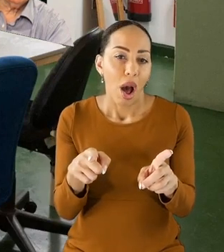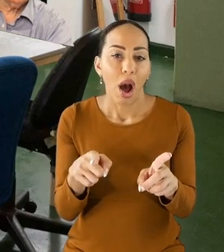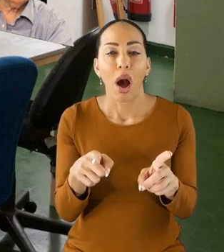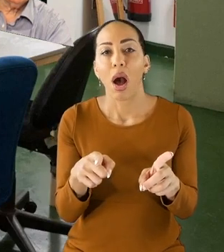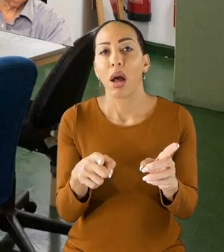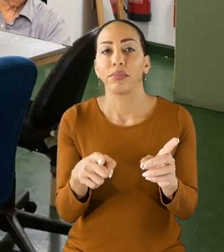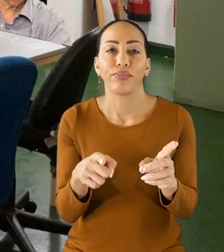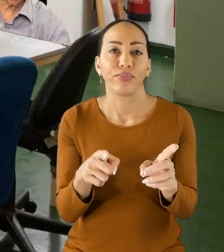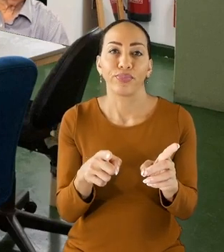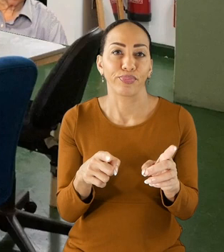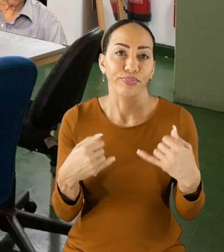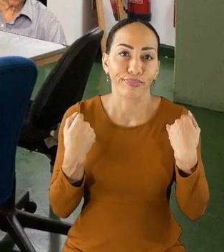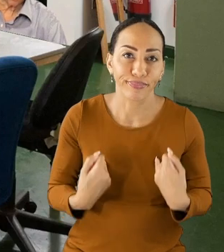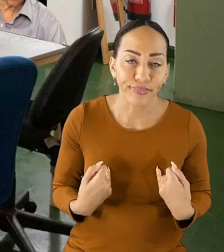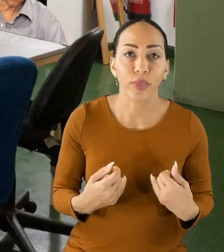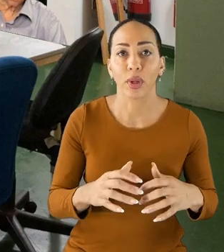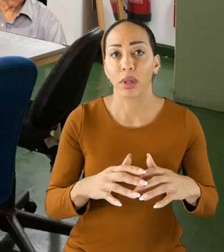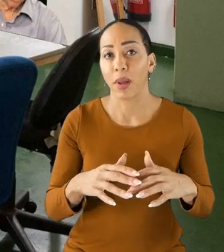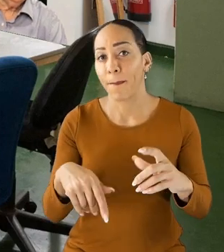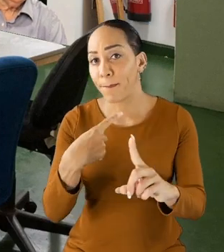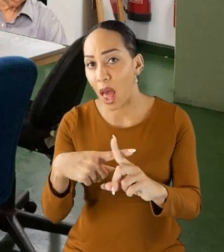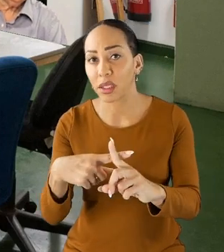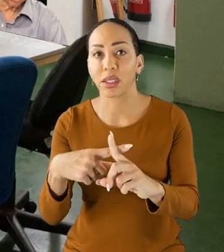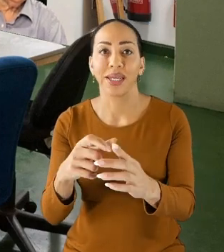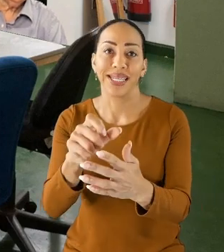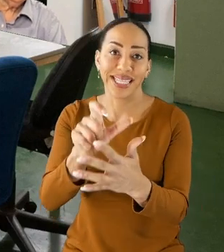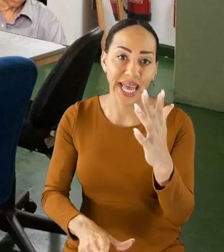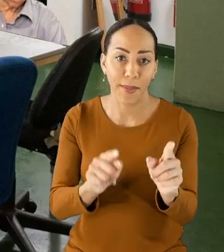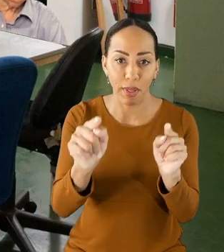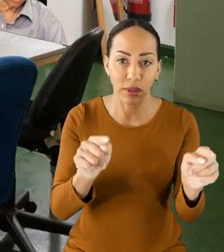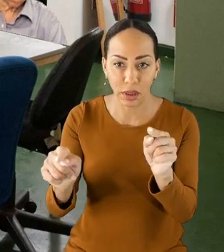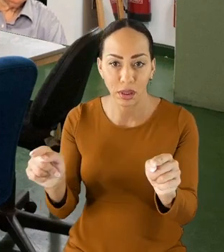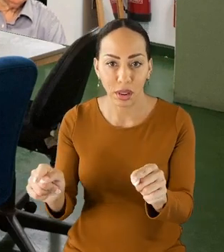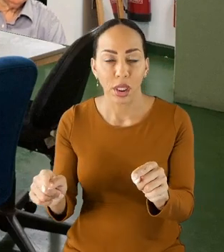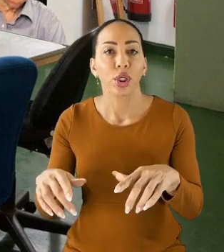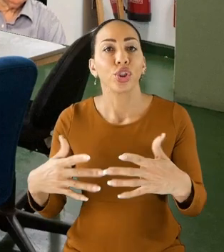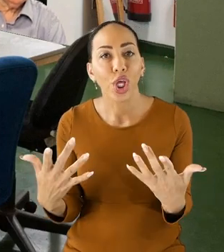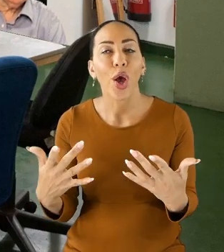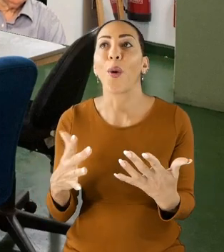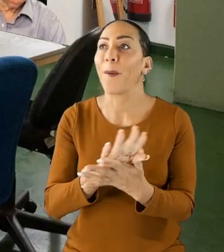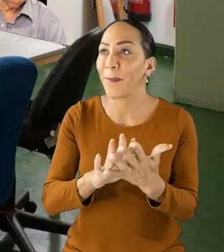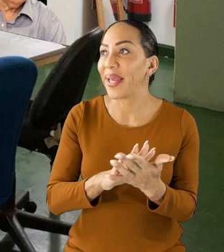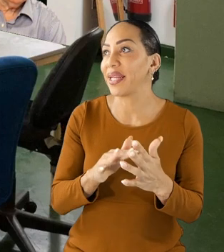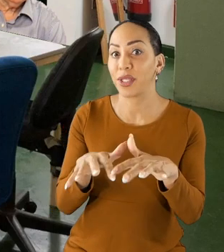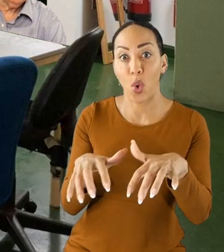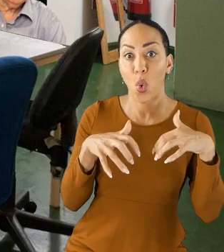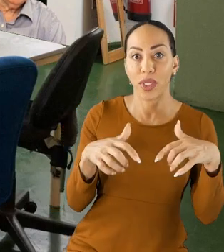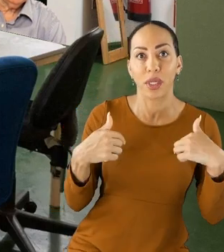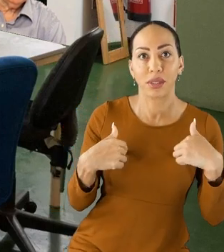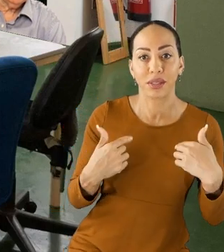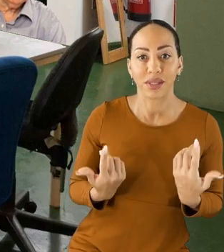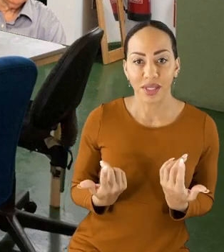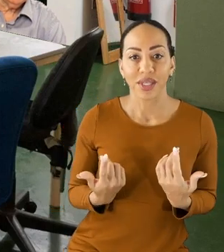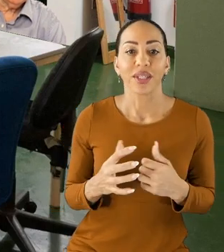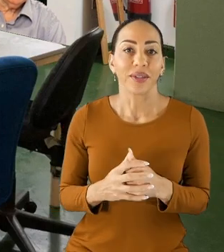unwell as well as disabled, if we've got resilient processes for performances that don't rely on being in person. So at the moment, I